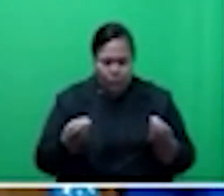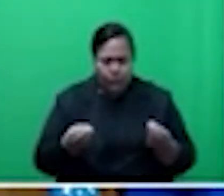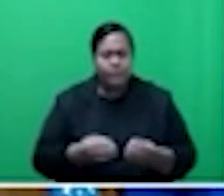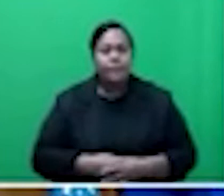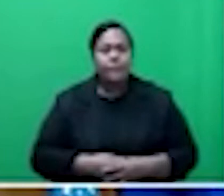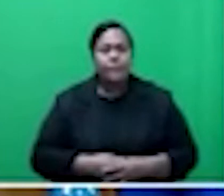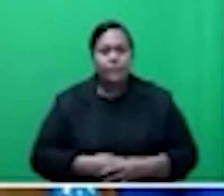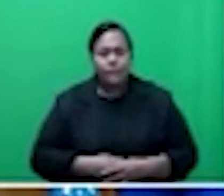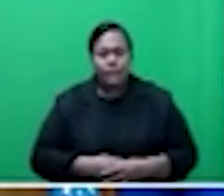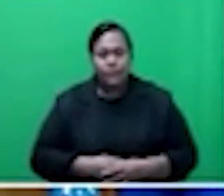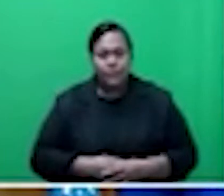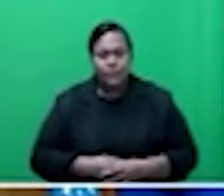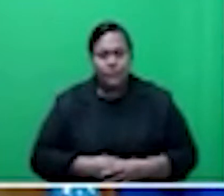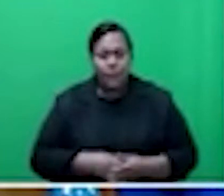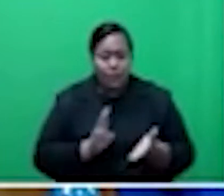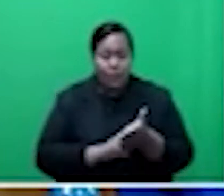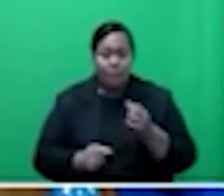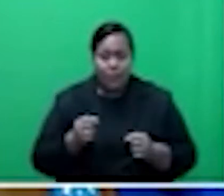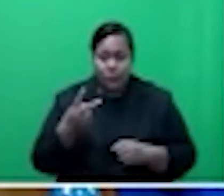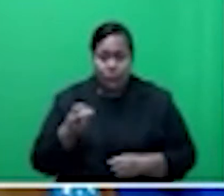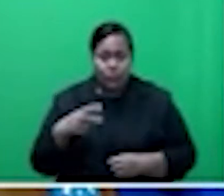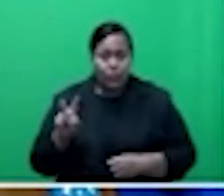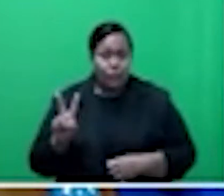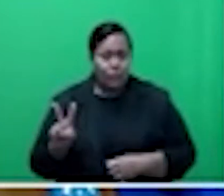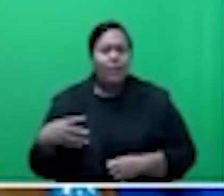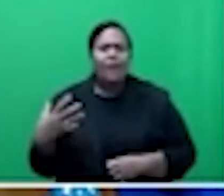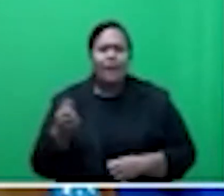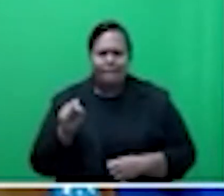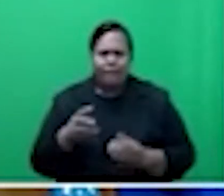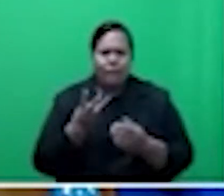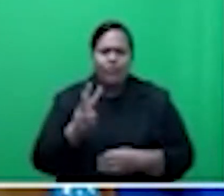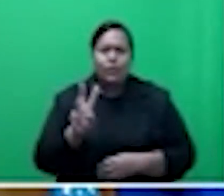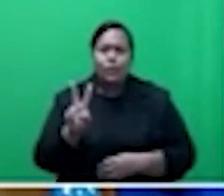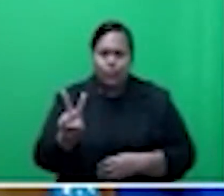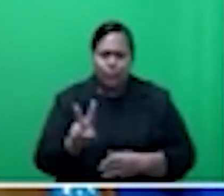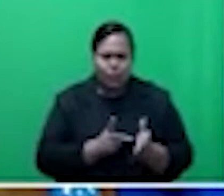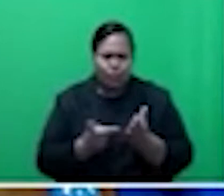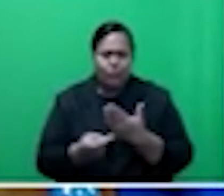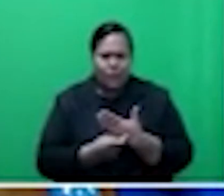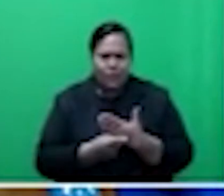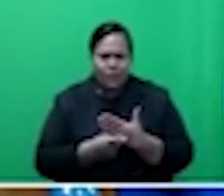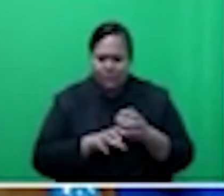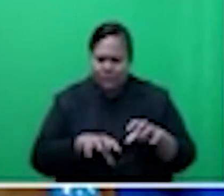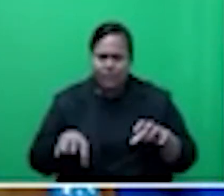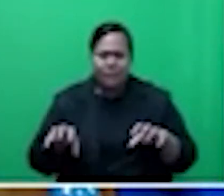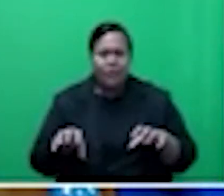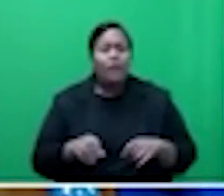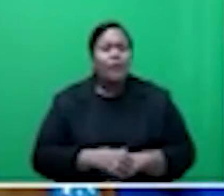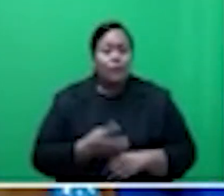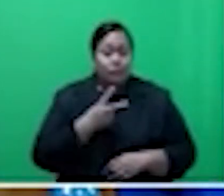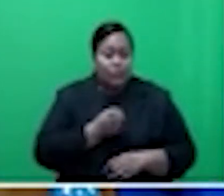Honourable Speaker, as of March 2022, there are 32 pending schemes from the 2017-2018